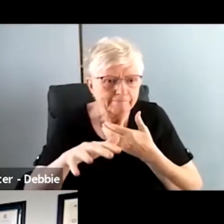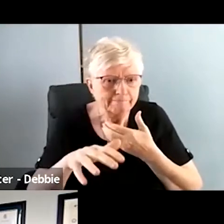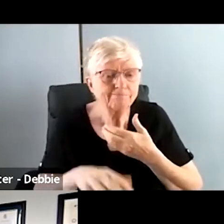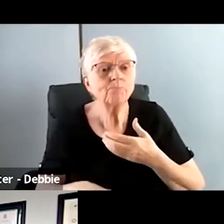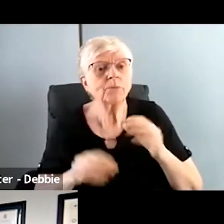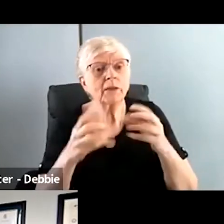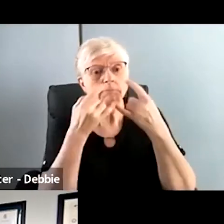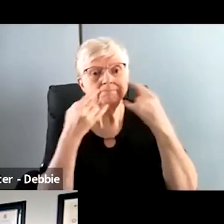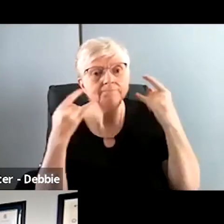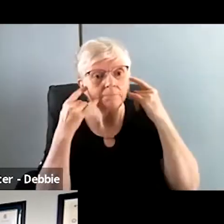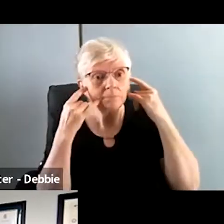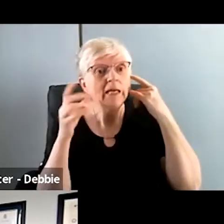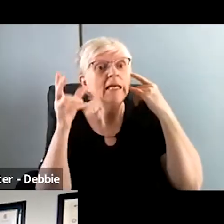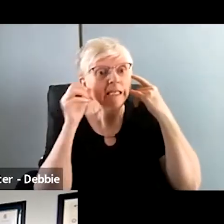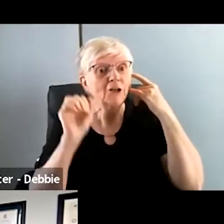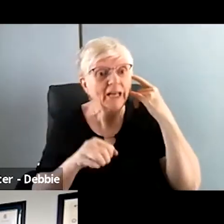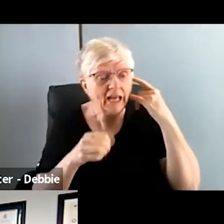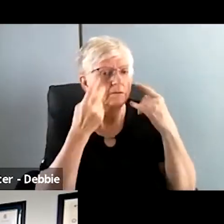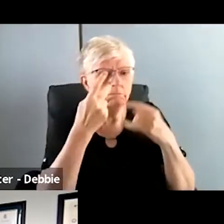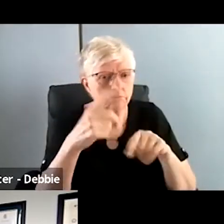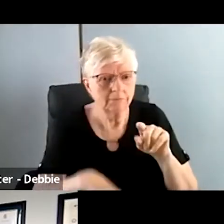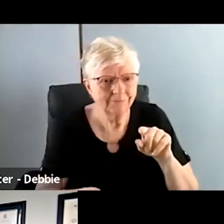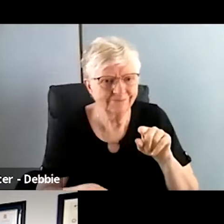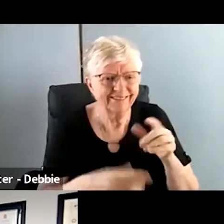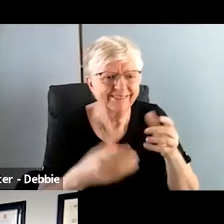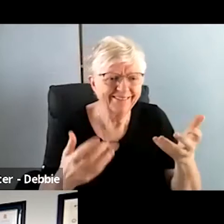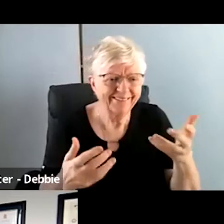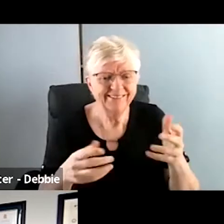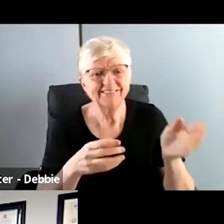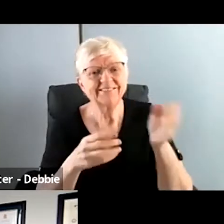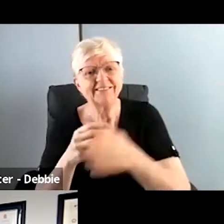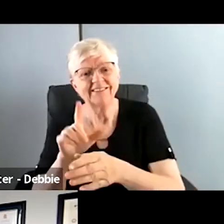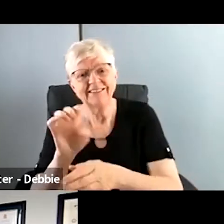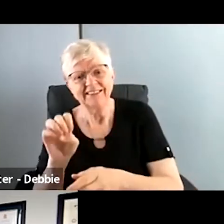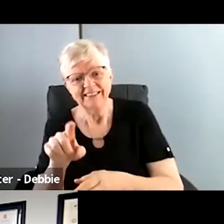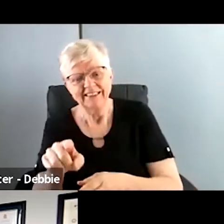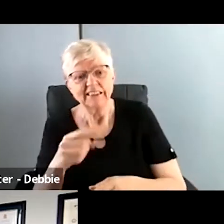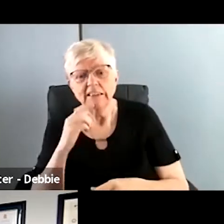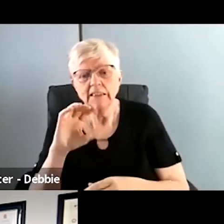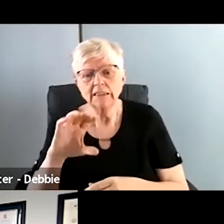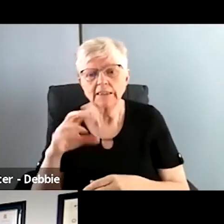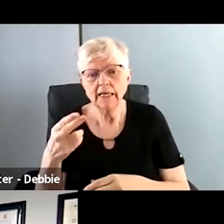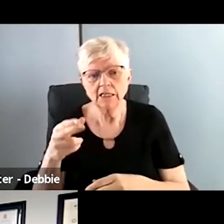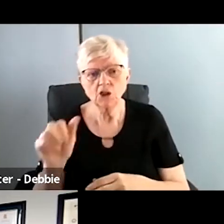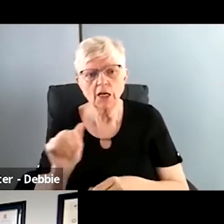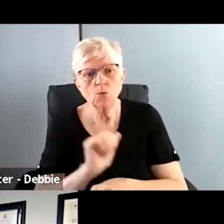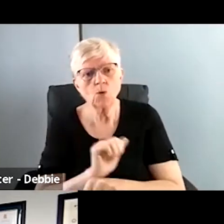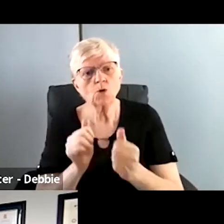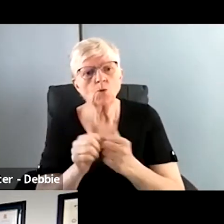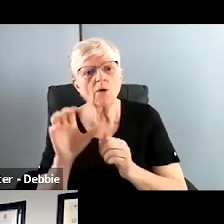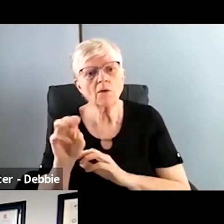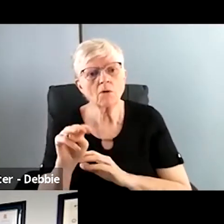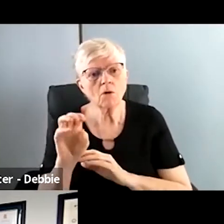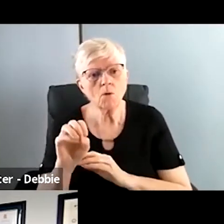go ahead. Yes, thank you. The Canadian Hard of Hearing Association works with the Como Foundation